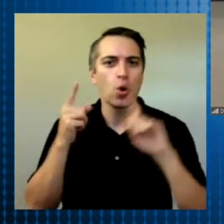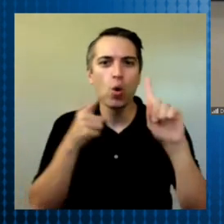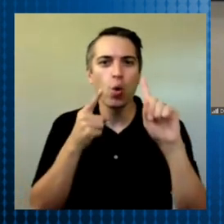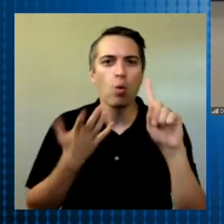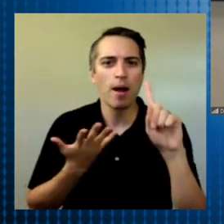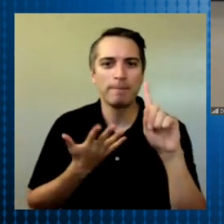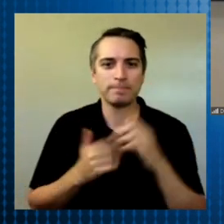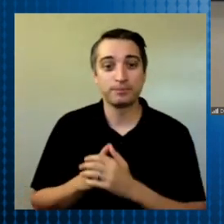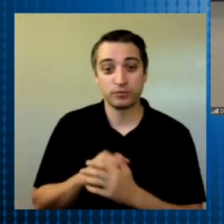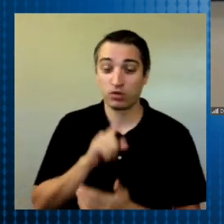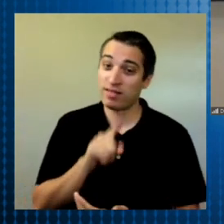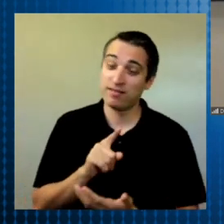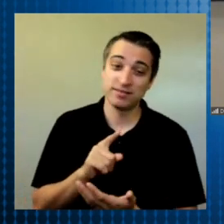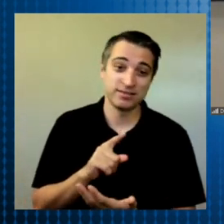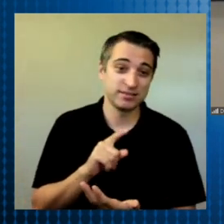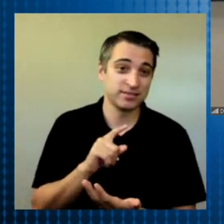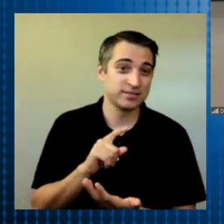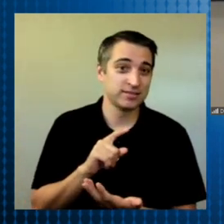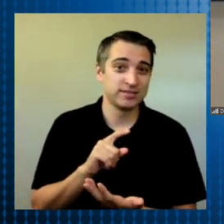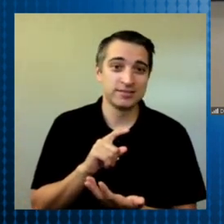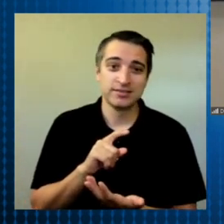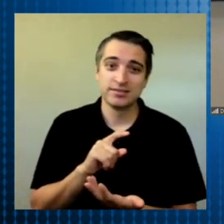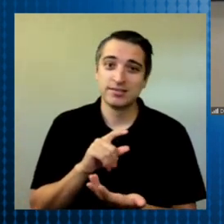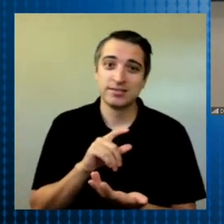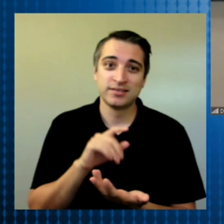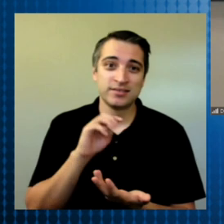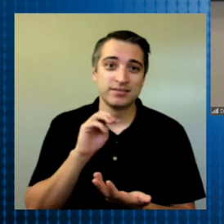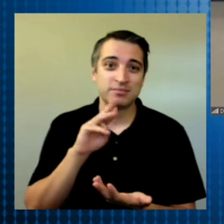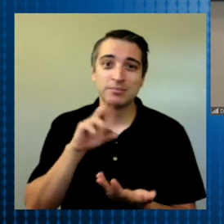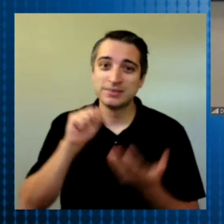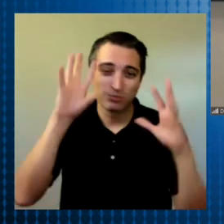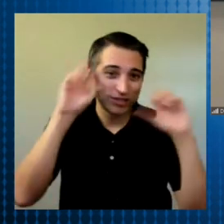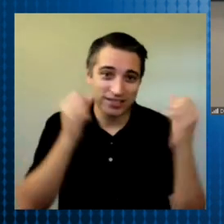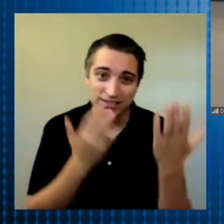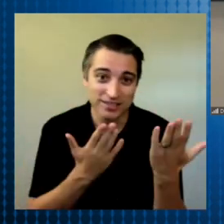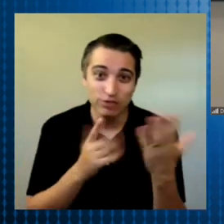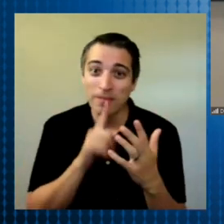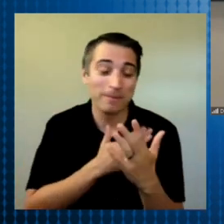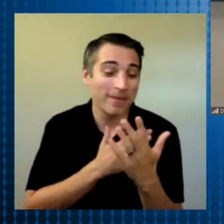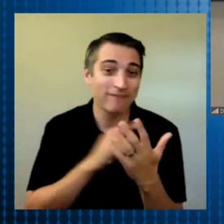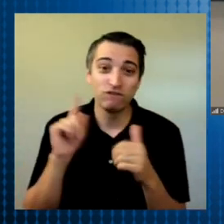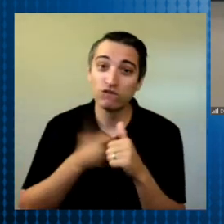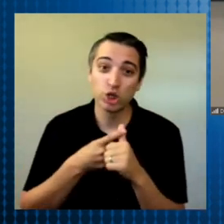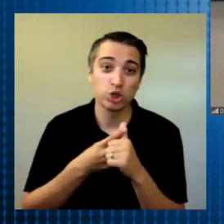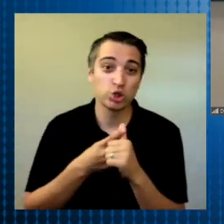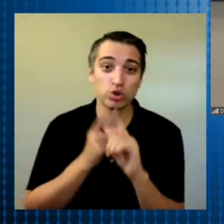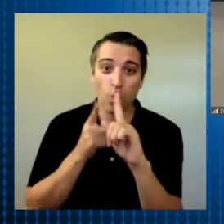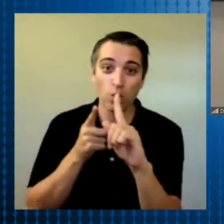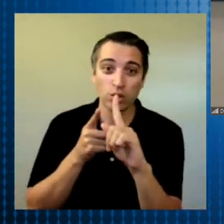And Madam President, I kind of teared up, because my first goal was to get my